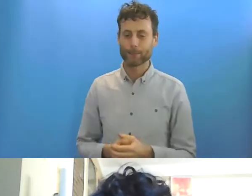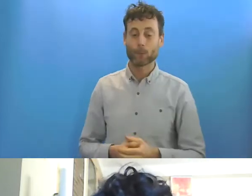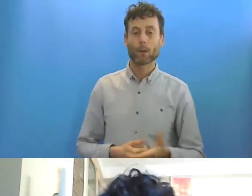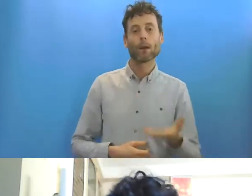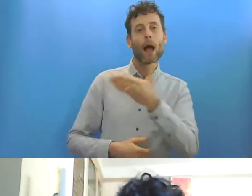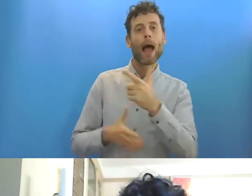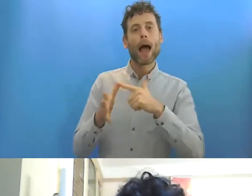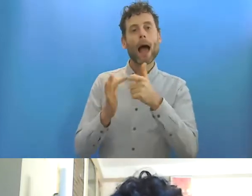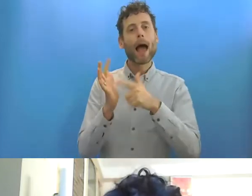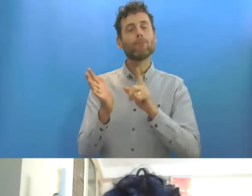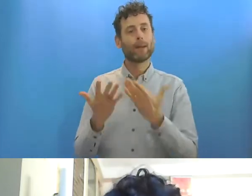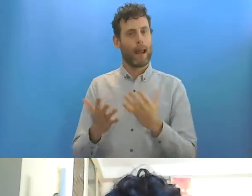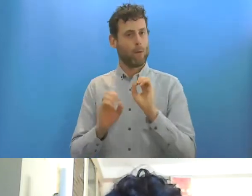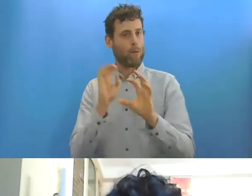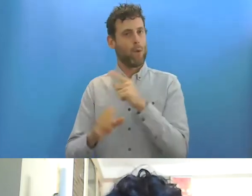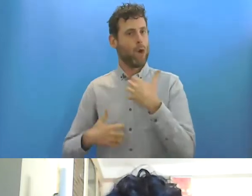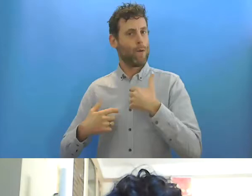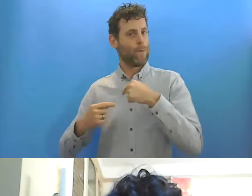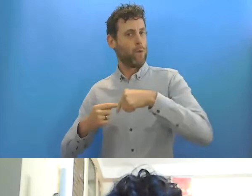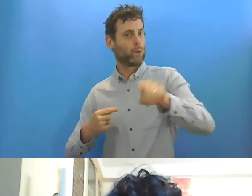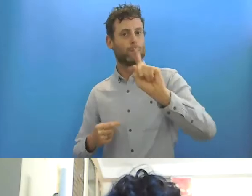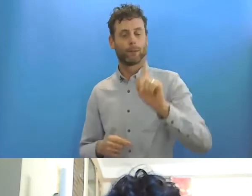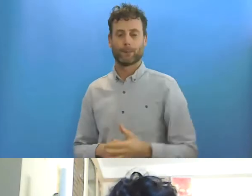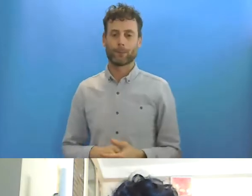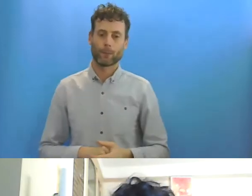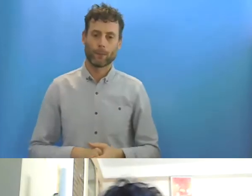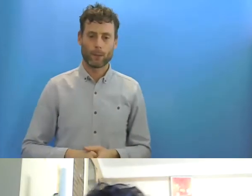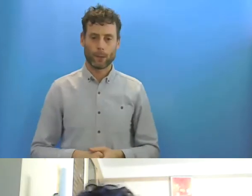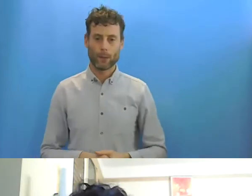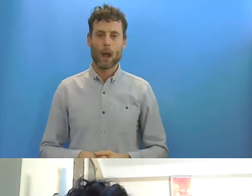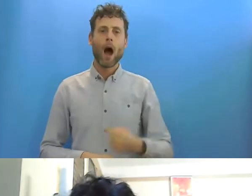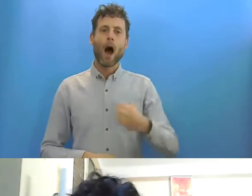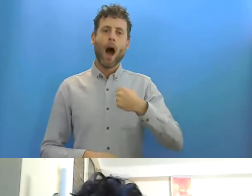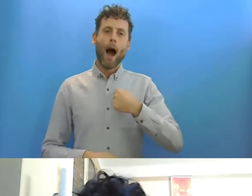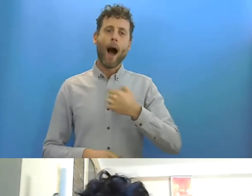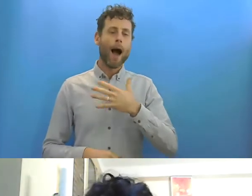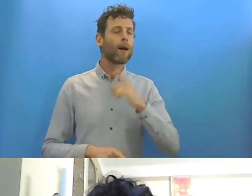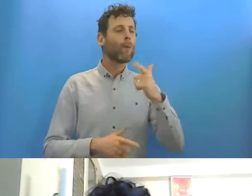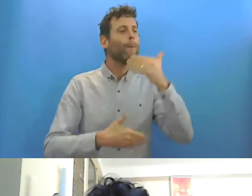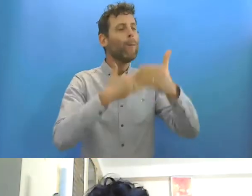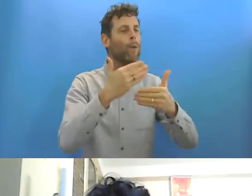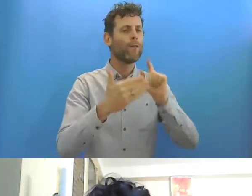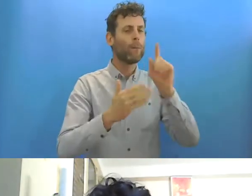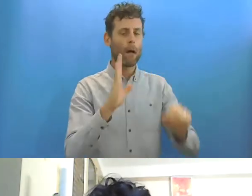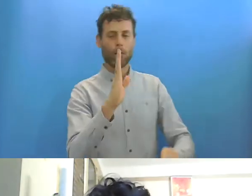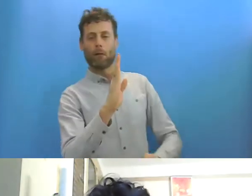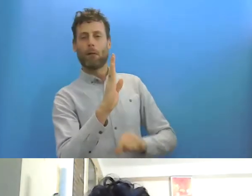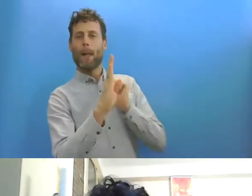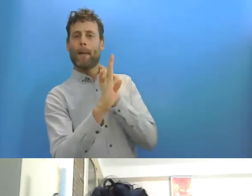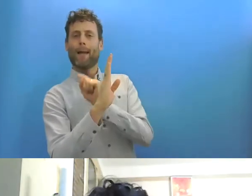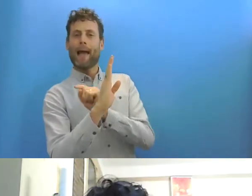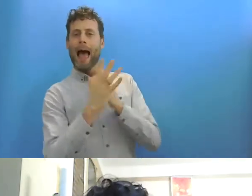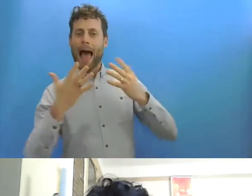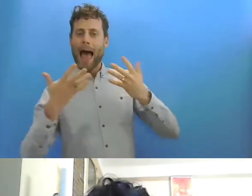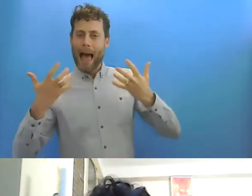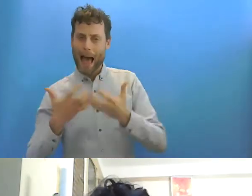looking forward to? I'm most looking forward to kind of gaining a behind the scenes insight on how artistic projects are commissioned and supported